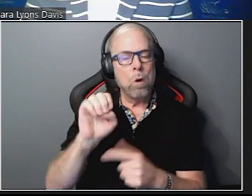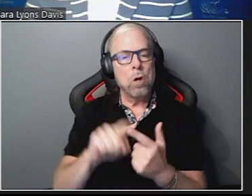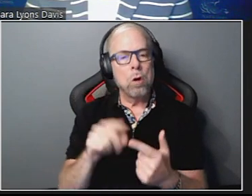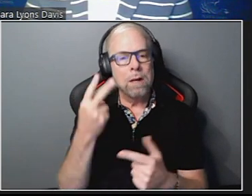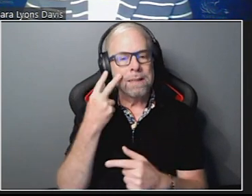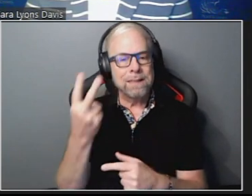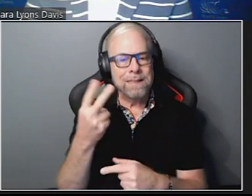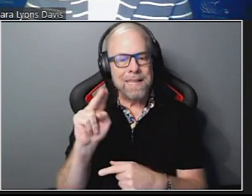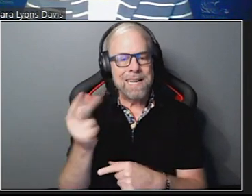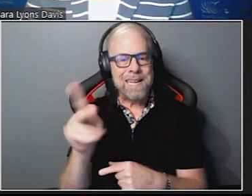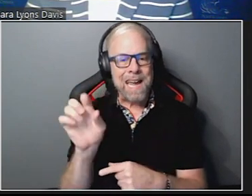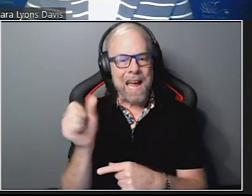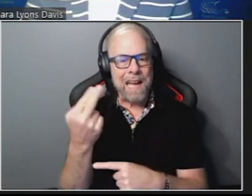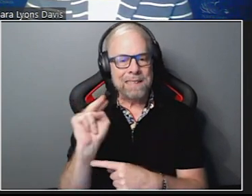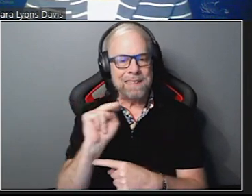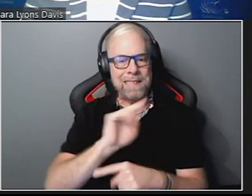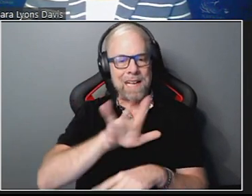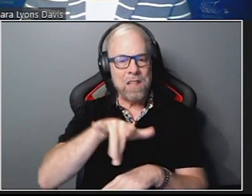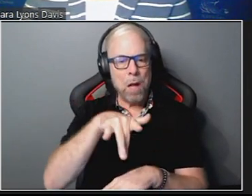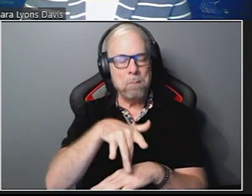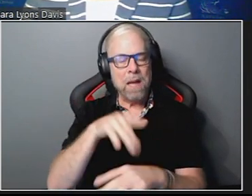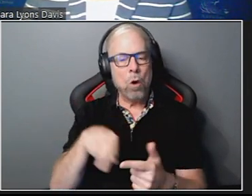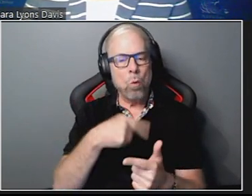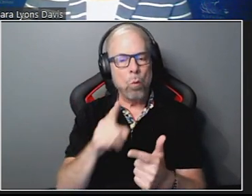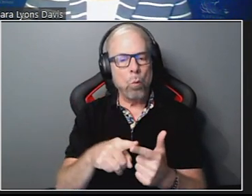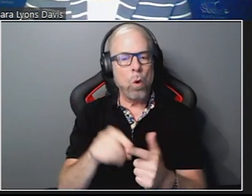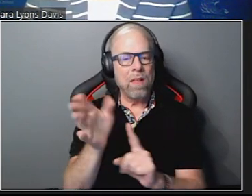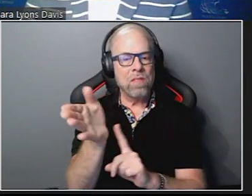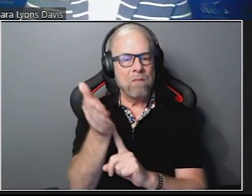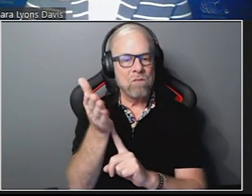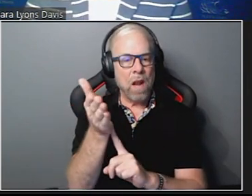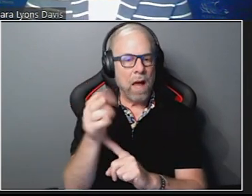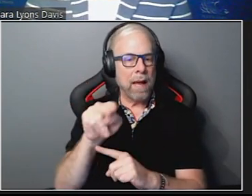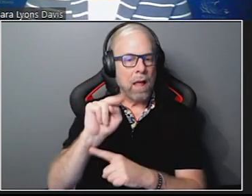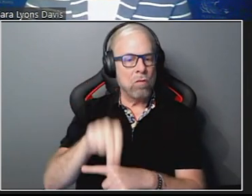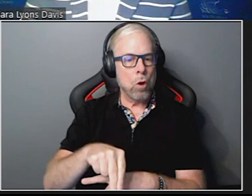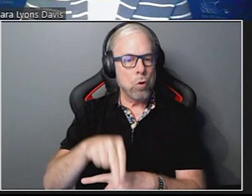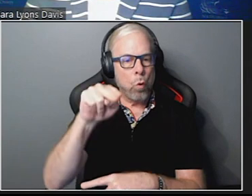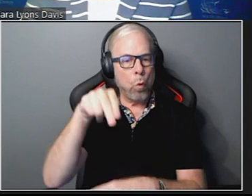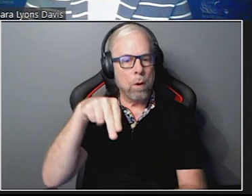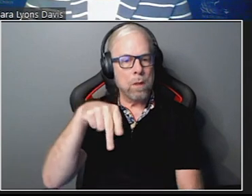in the middle, planting the polar flag at the North Pole.